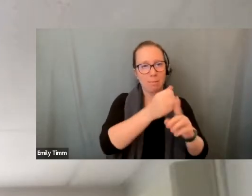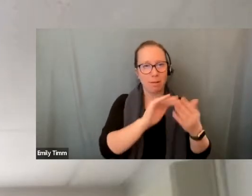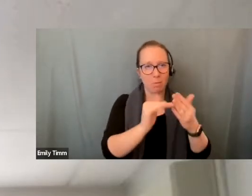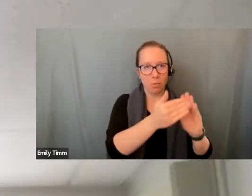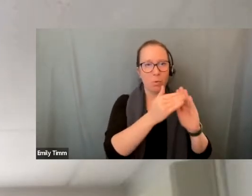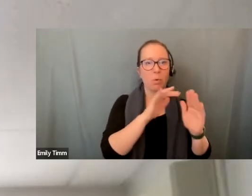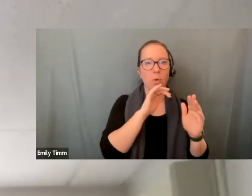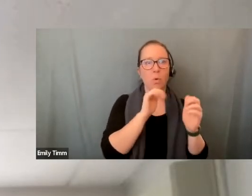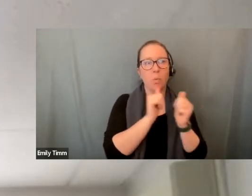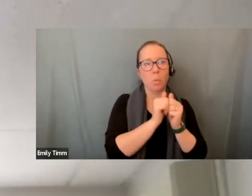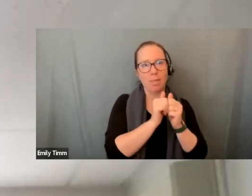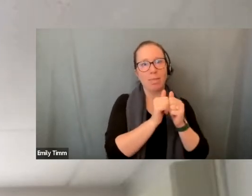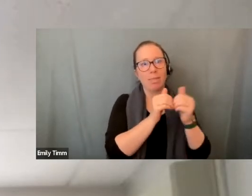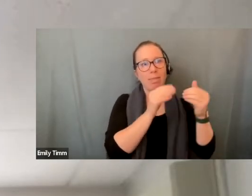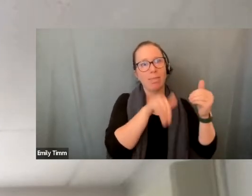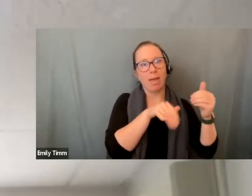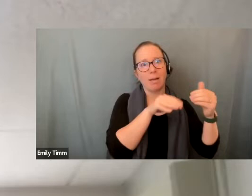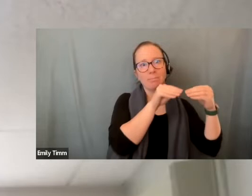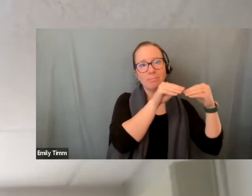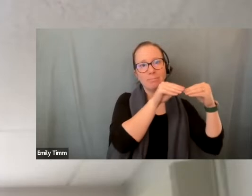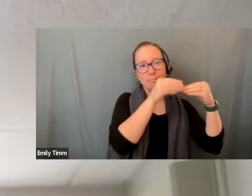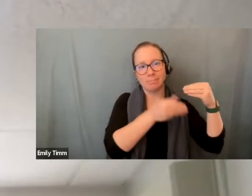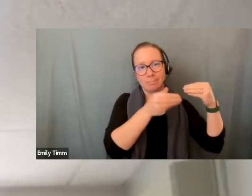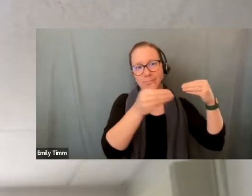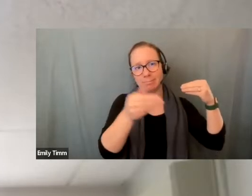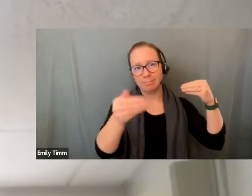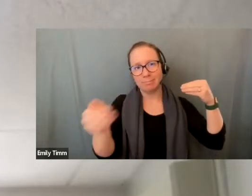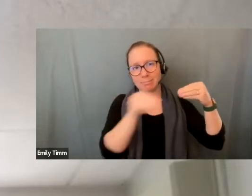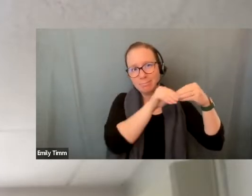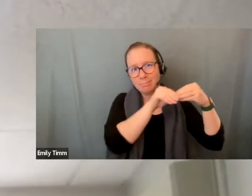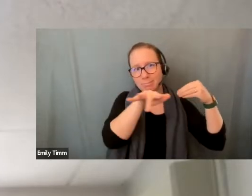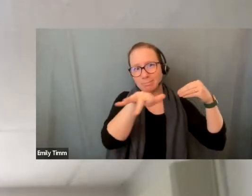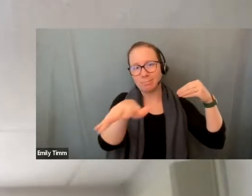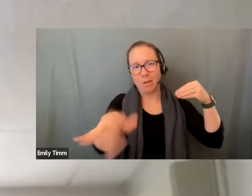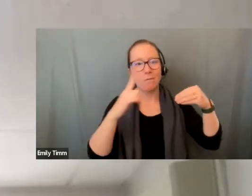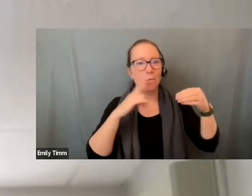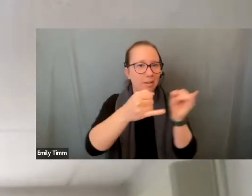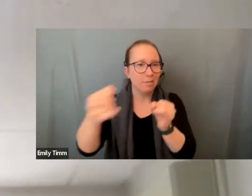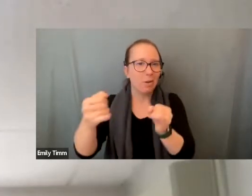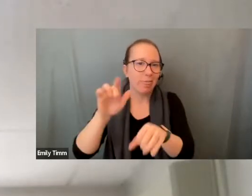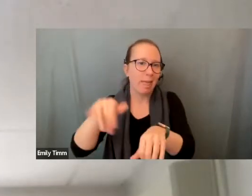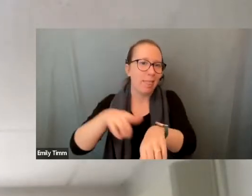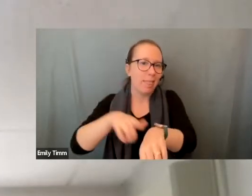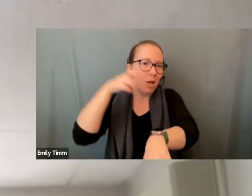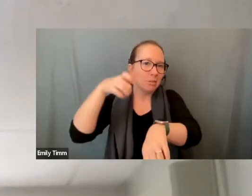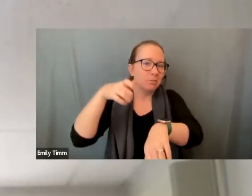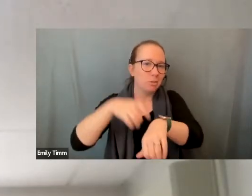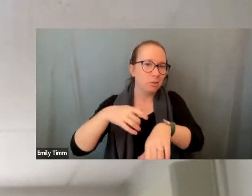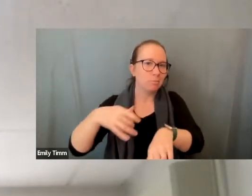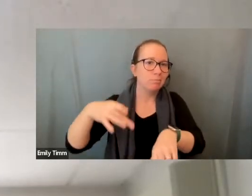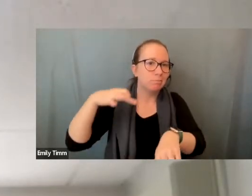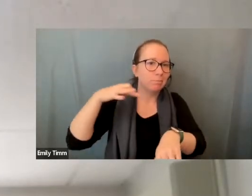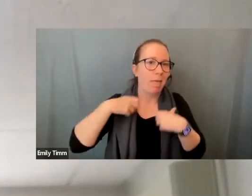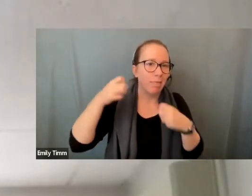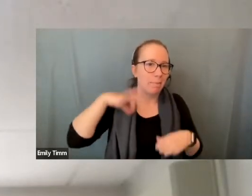trickle down of impact for individuals over long-term health benefits. And I think we're going to hear a little bit about